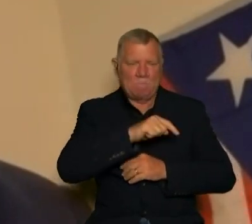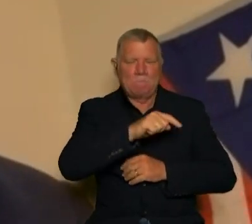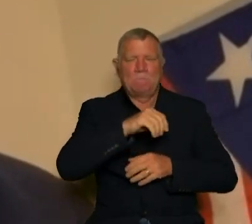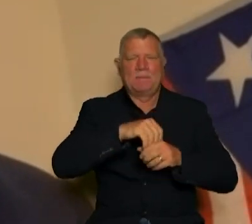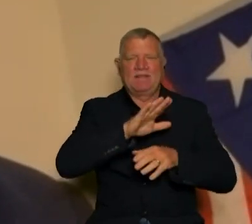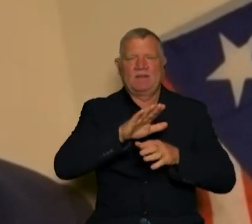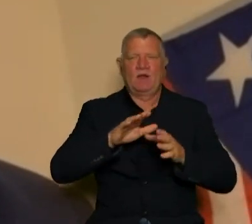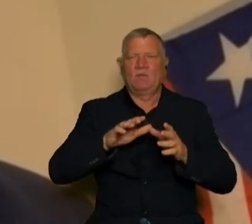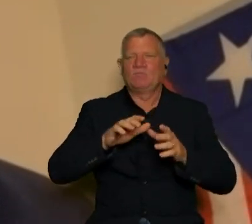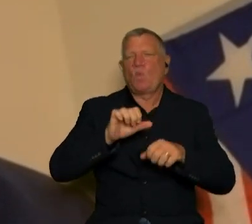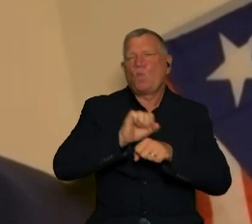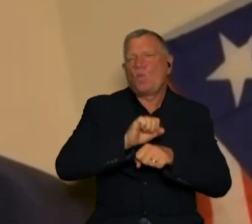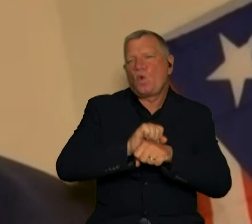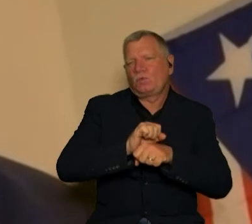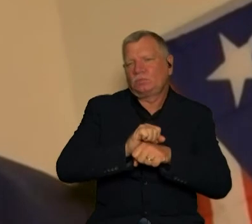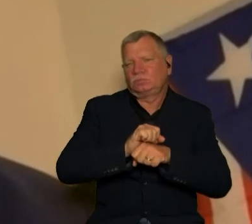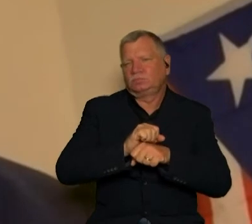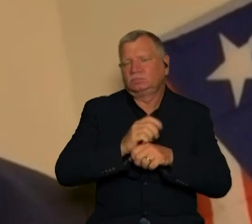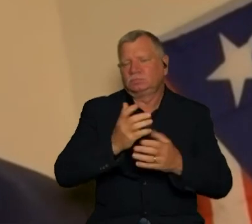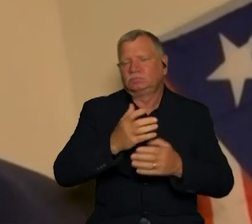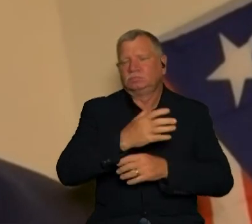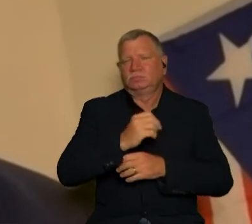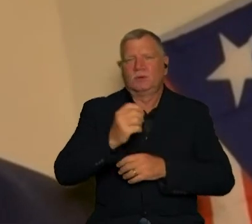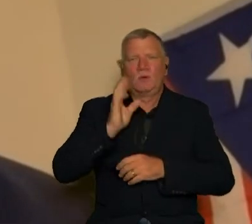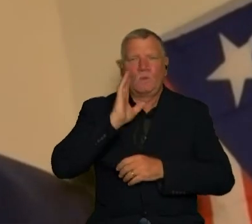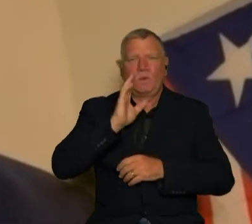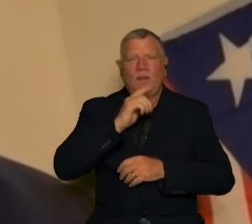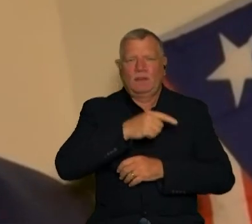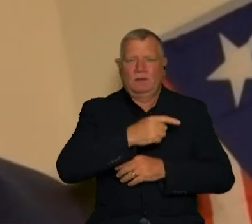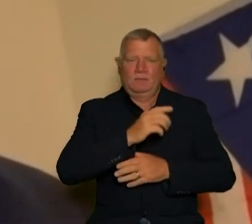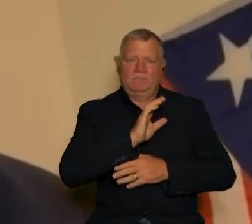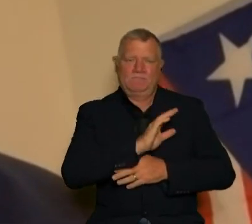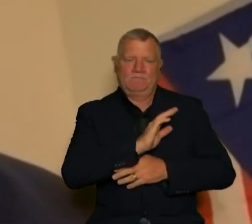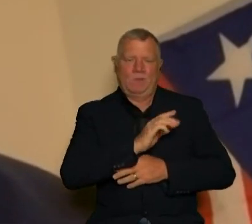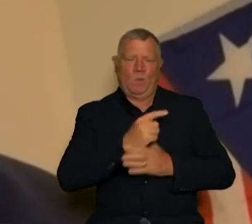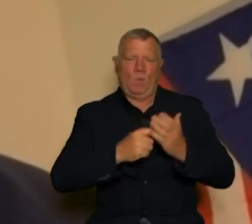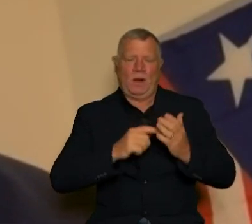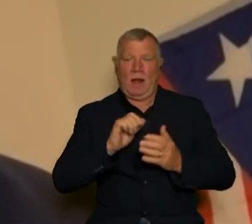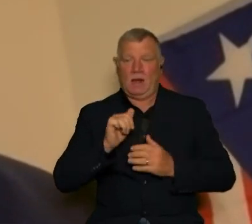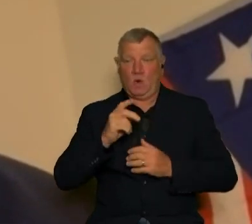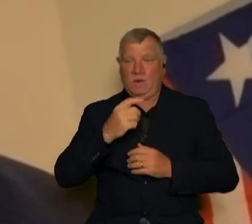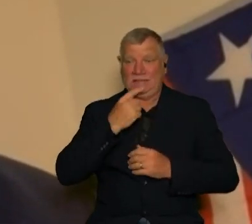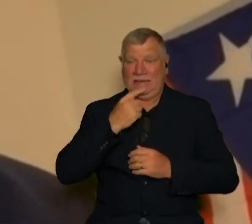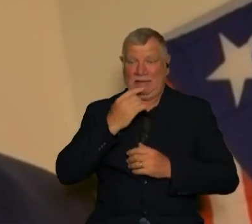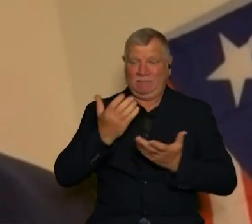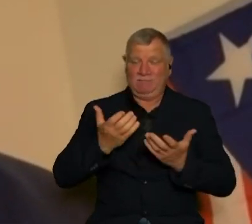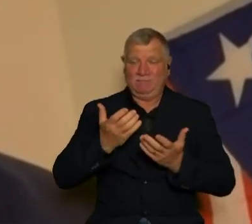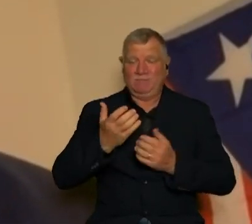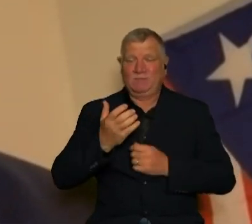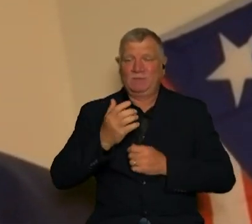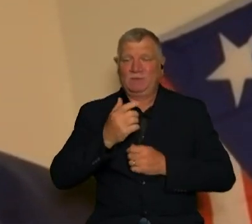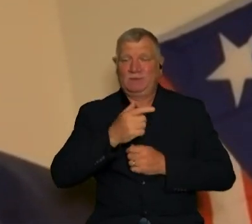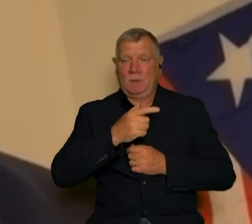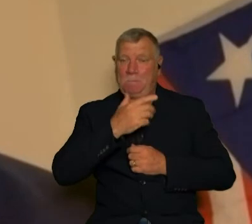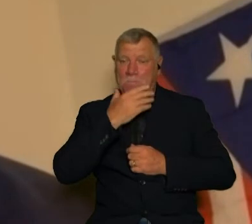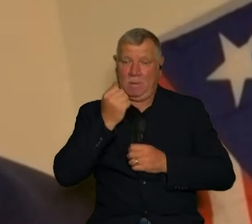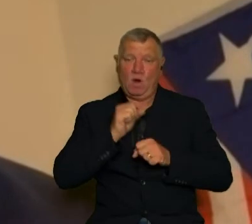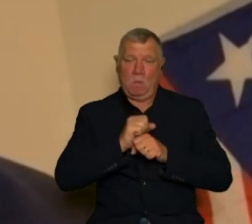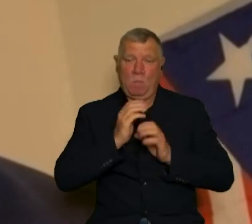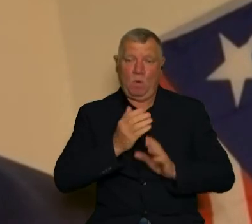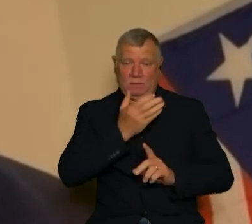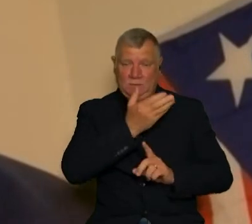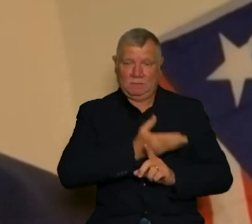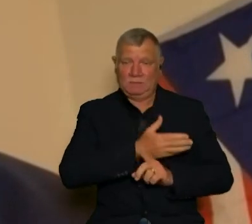their careers. And I think, as Antonio said, ultimately, better